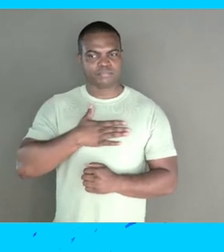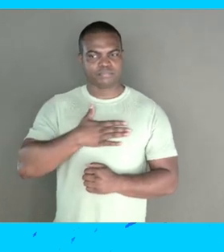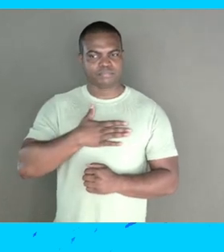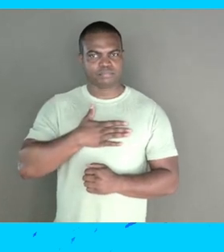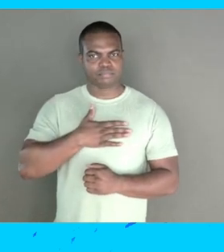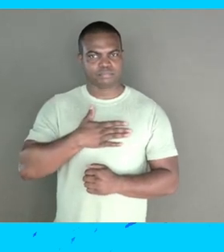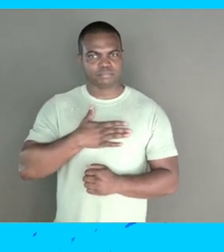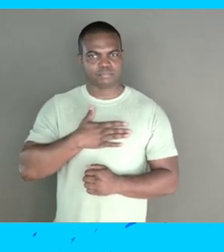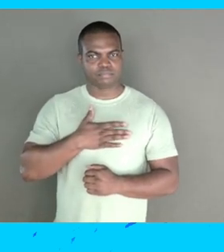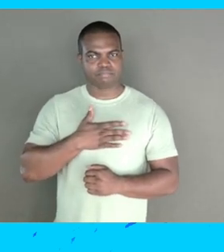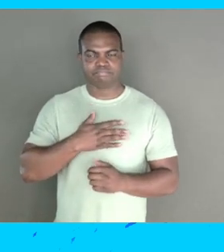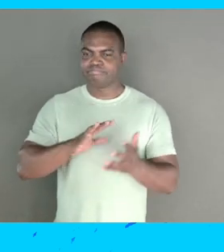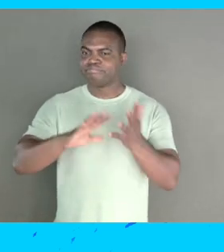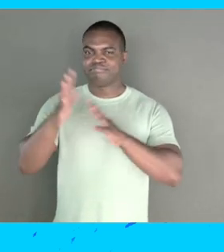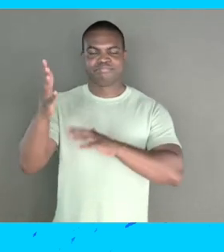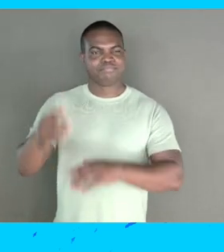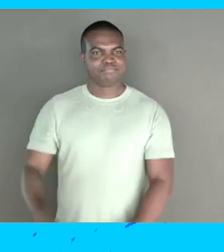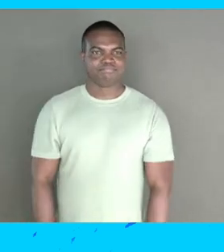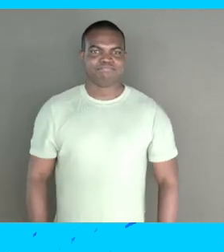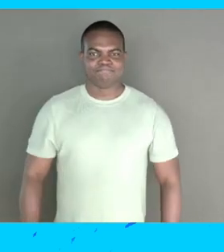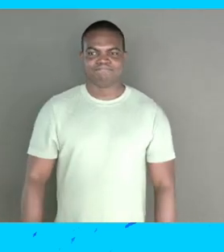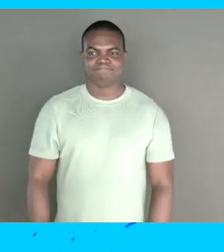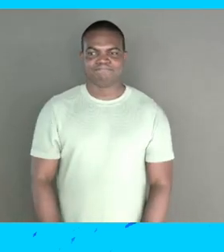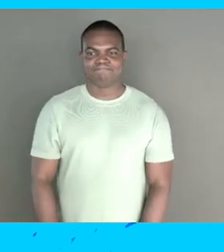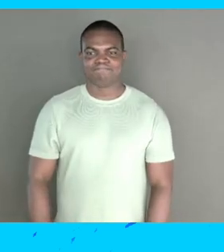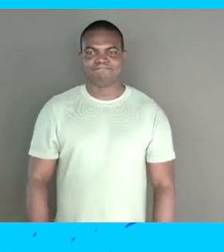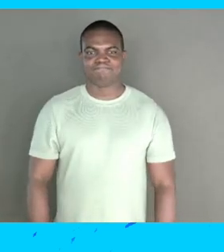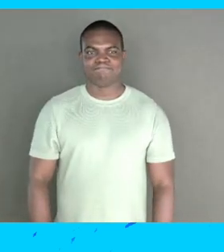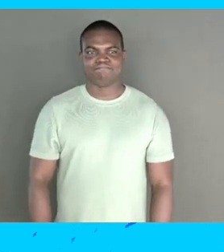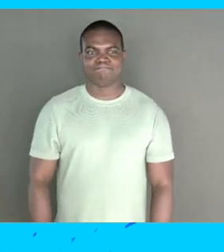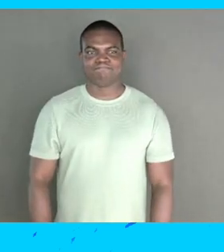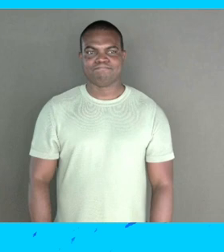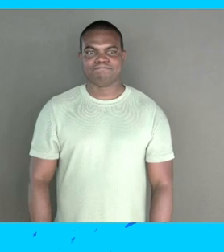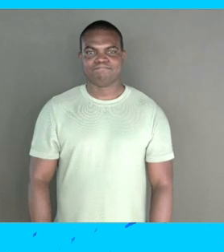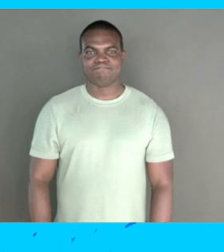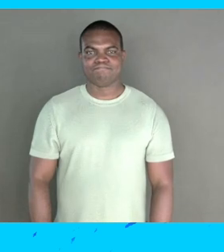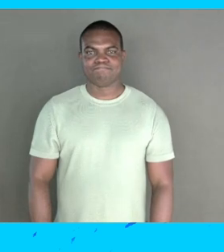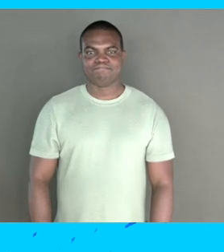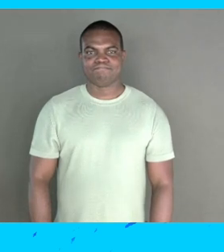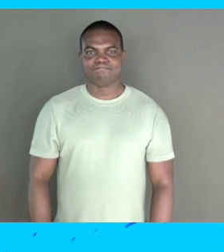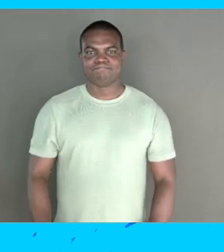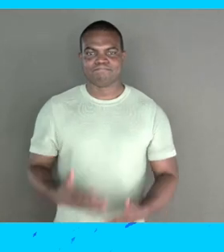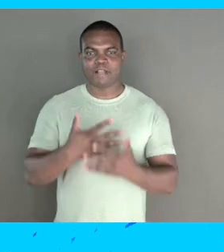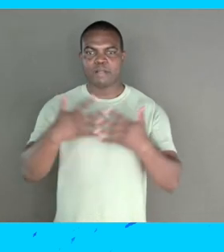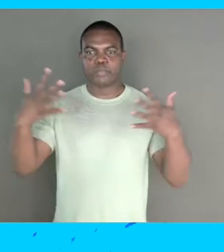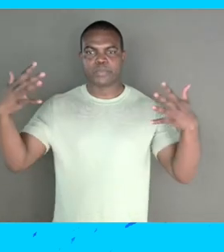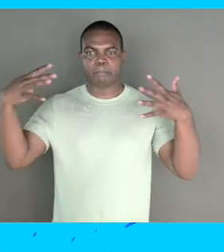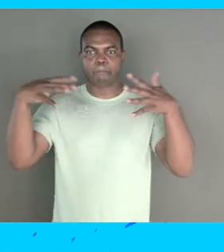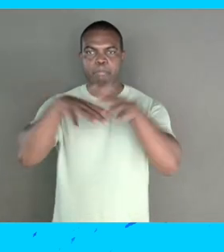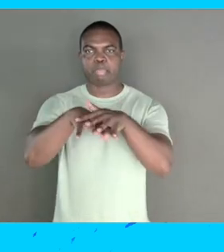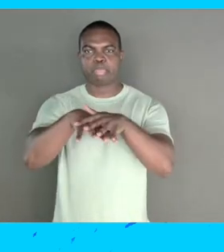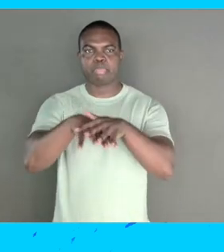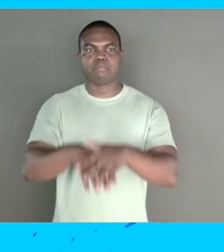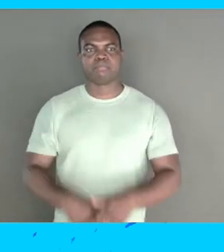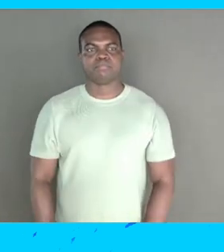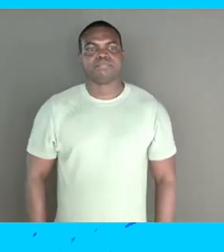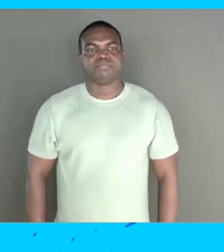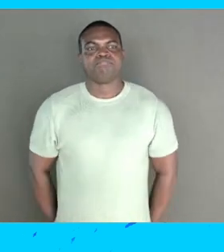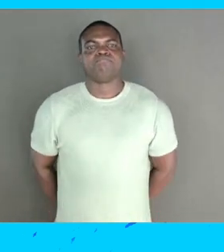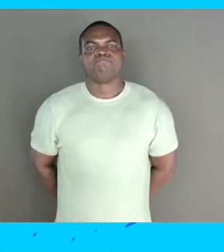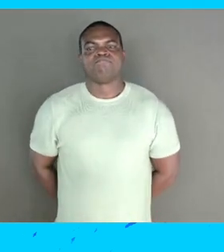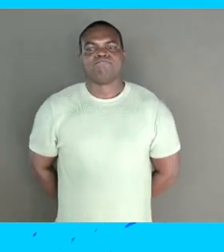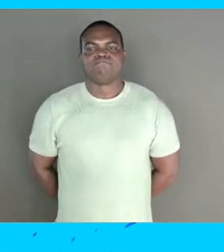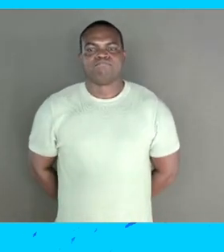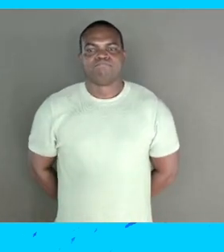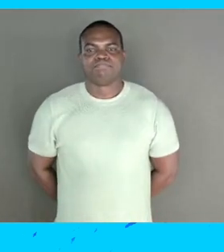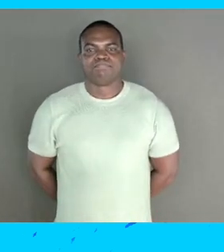youth network is a safe space for the defense and the sexual and reproductive rights made